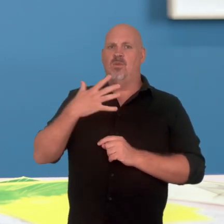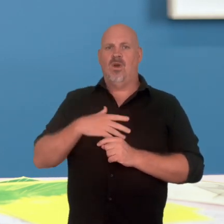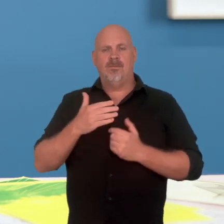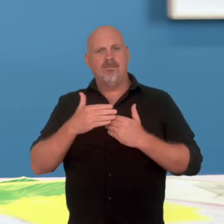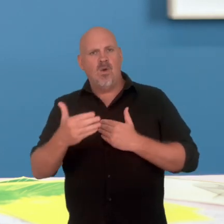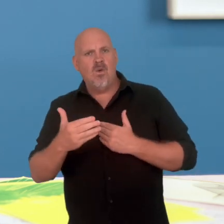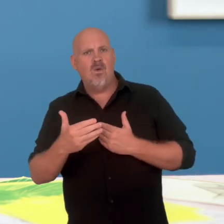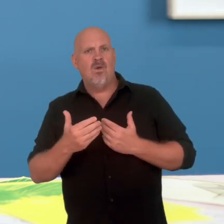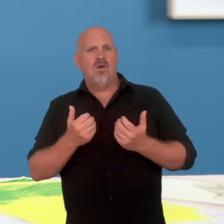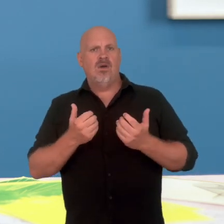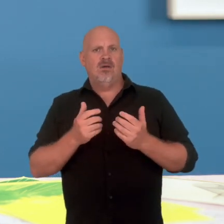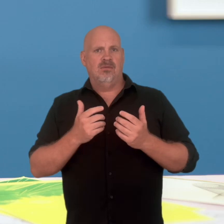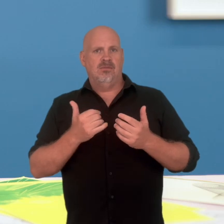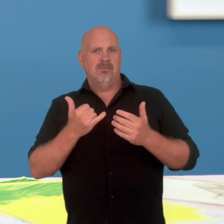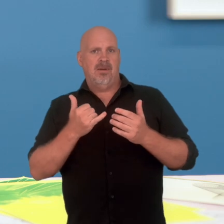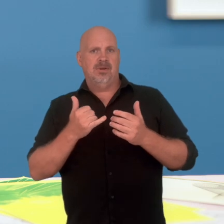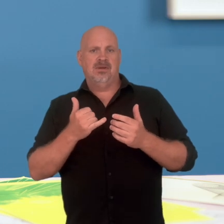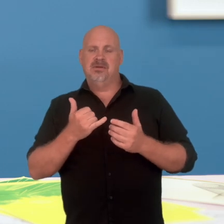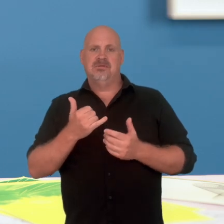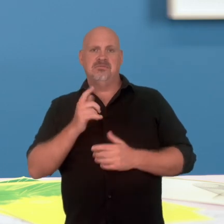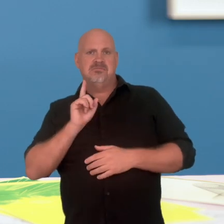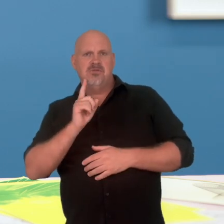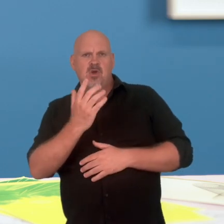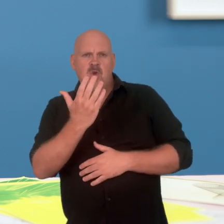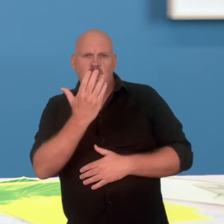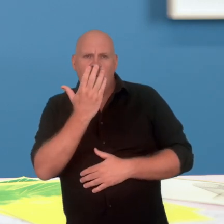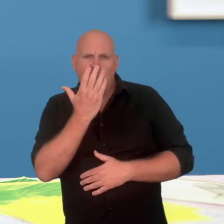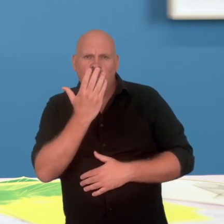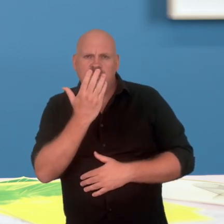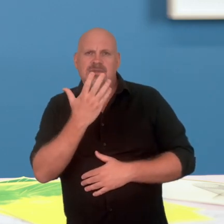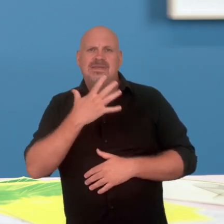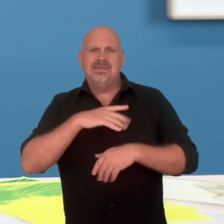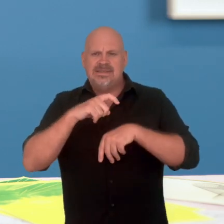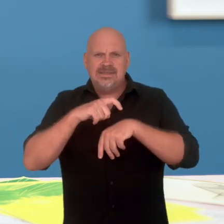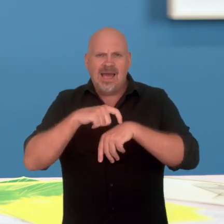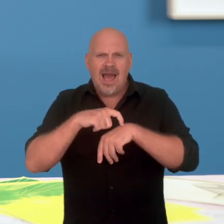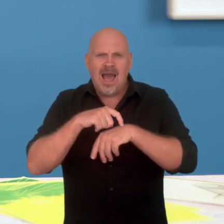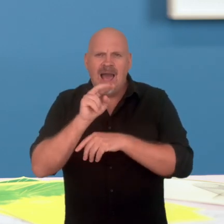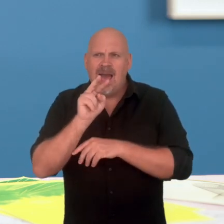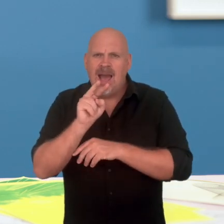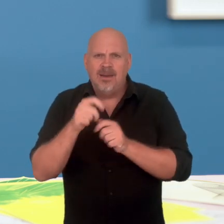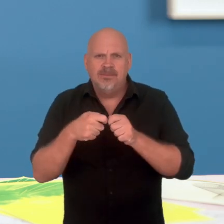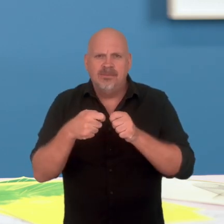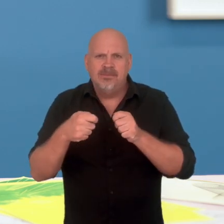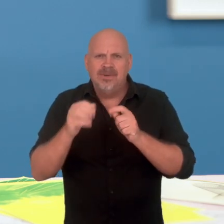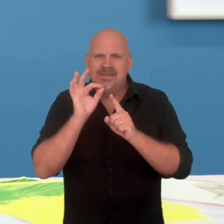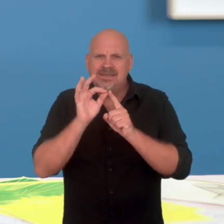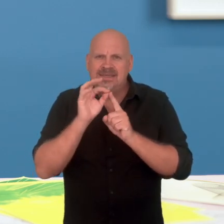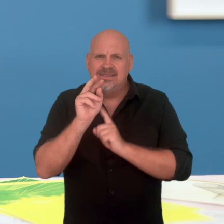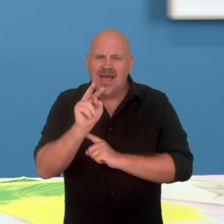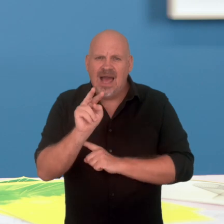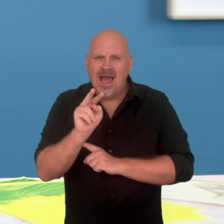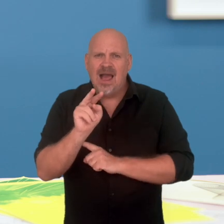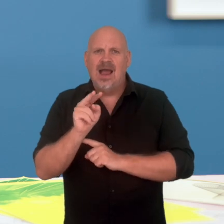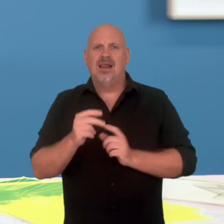very small, they might have to go up close, and that requires time to look with very detailed